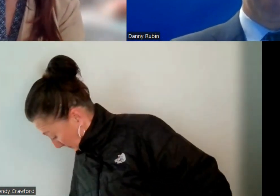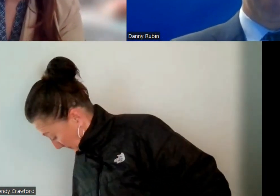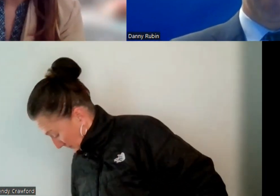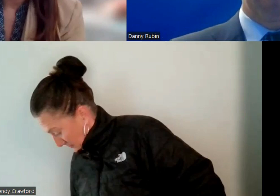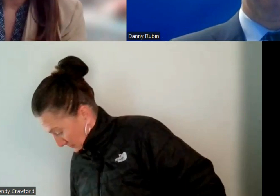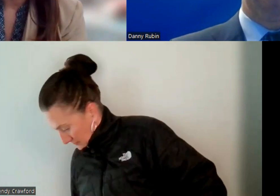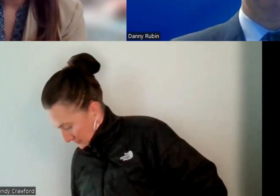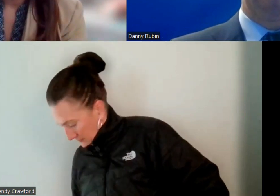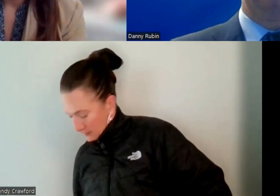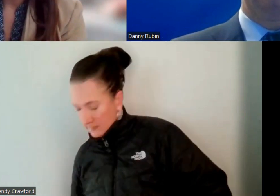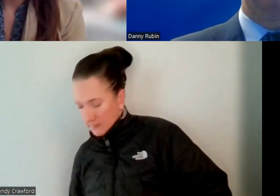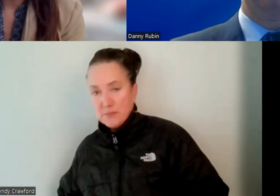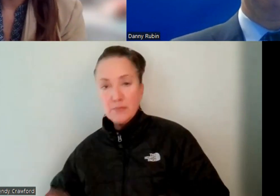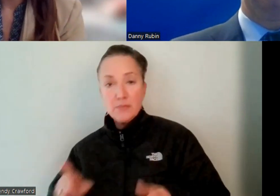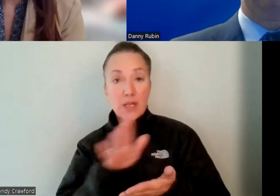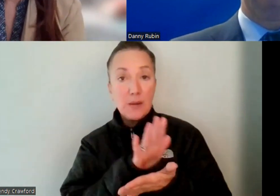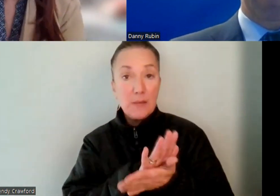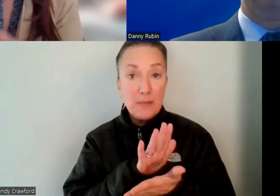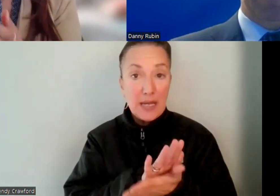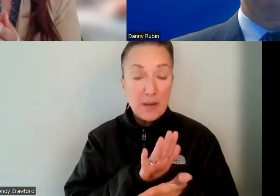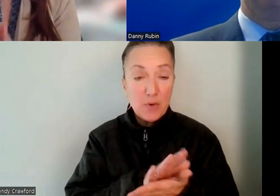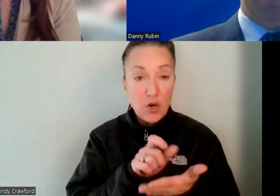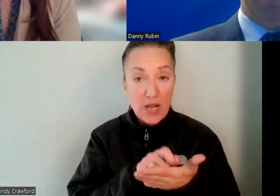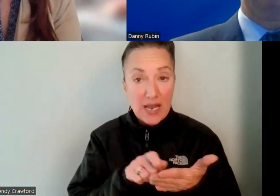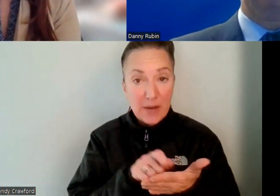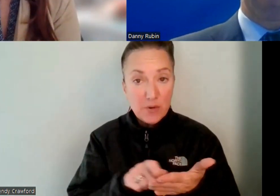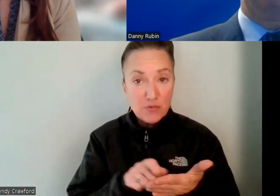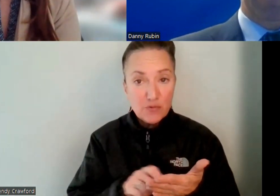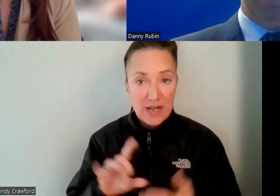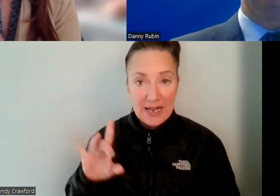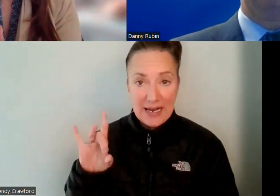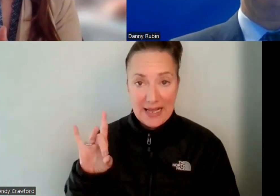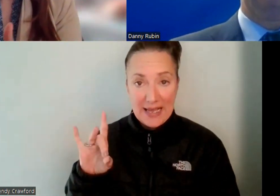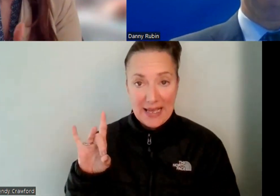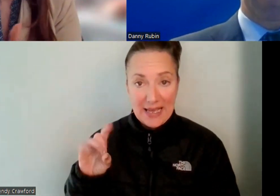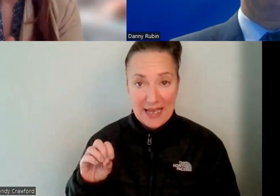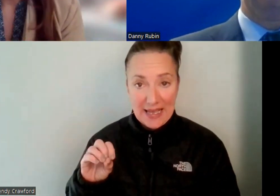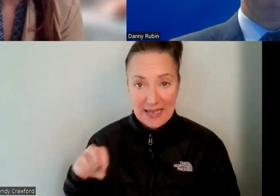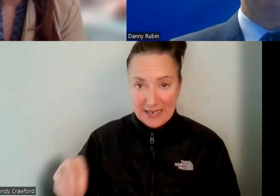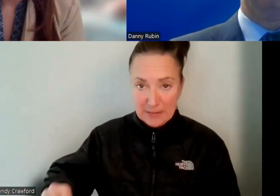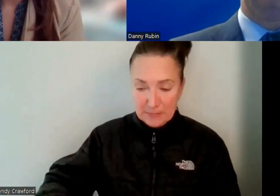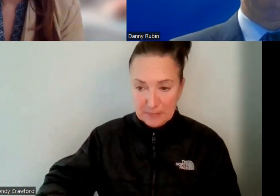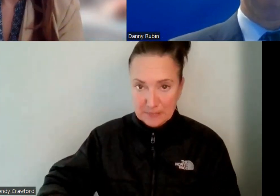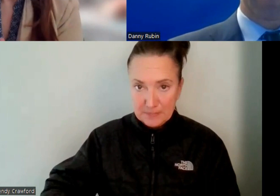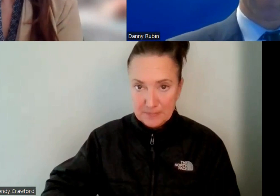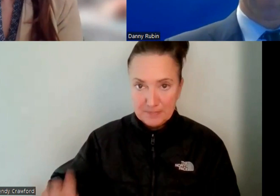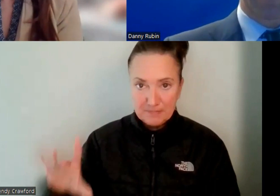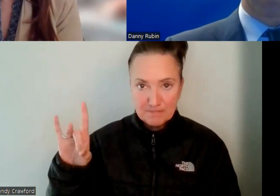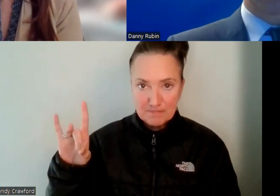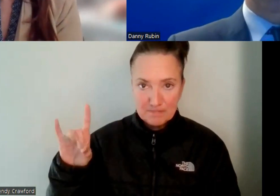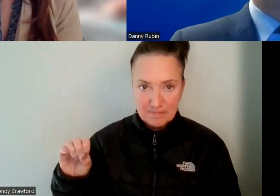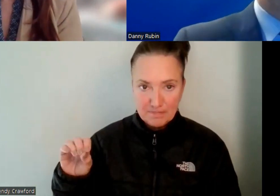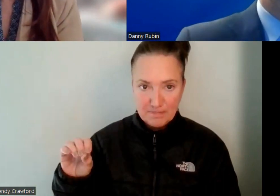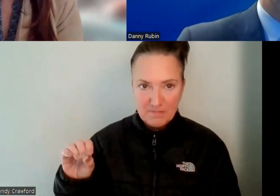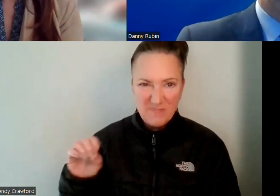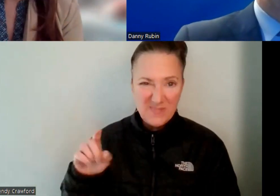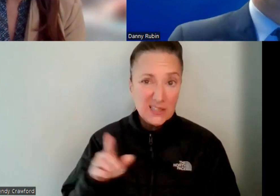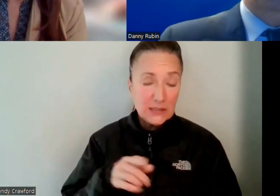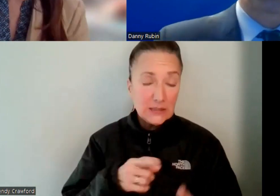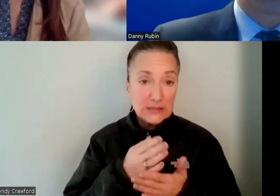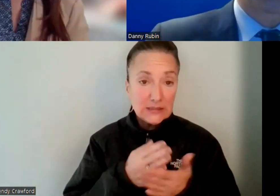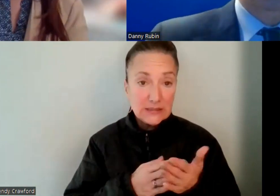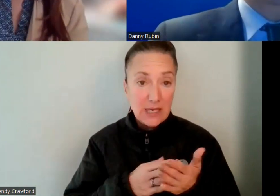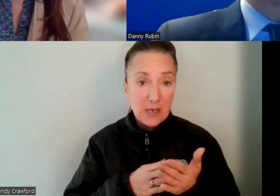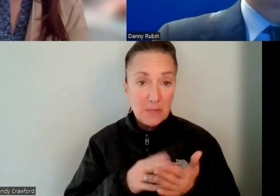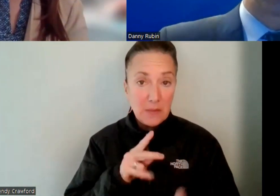and just write like 80 on it, because there were some pills which I would have to count like 164, and I would just write